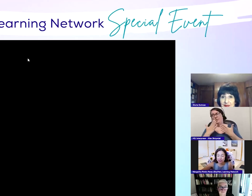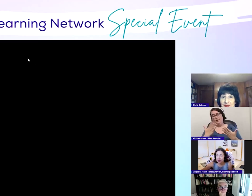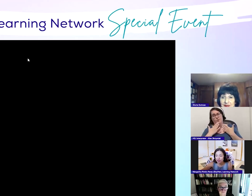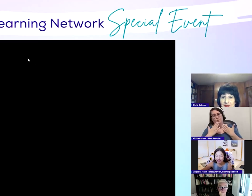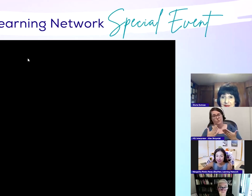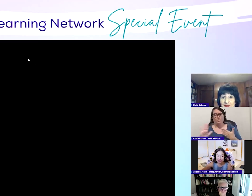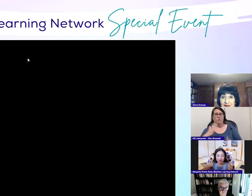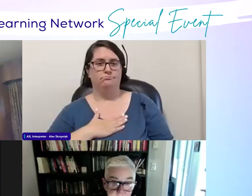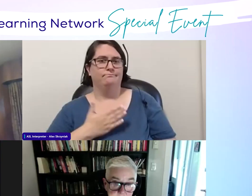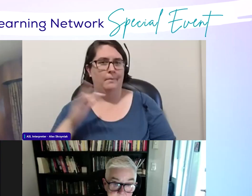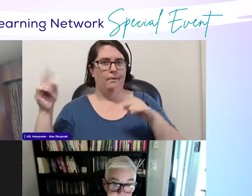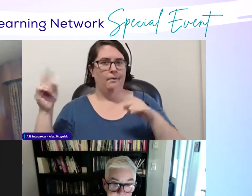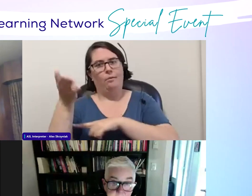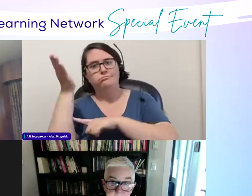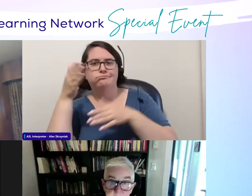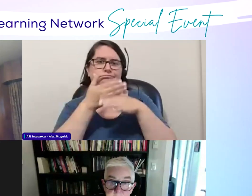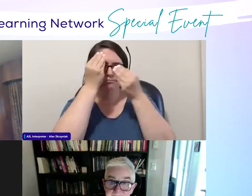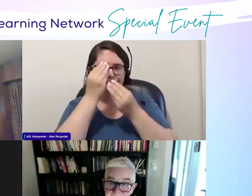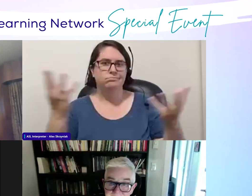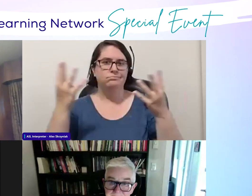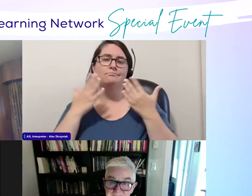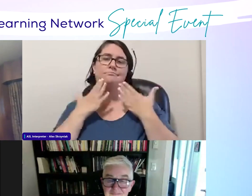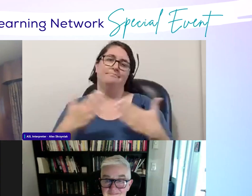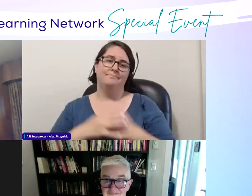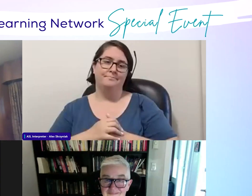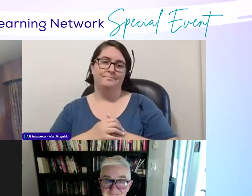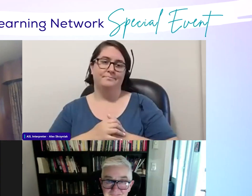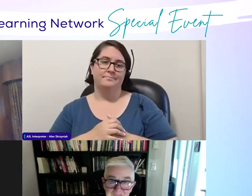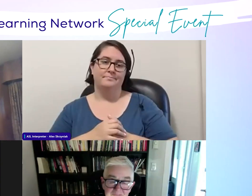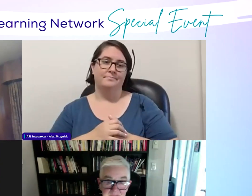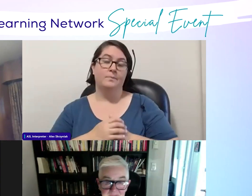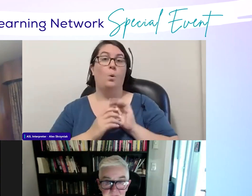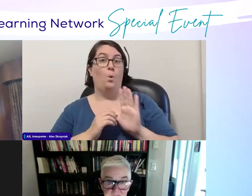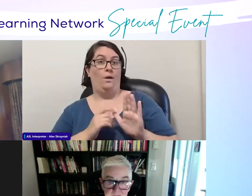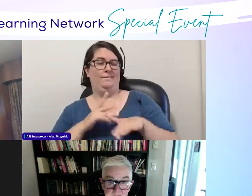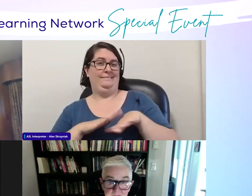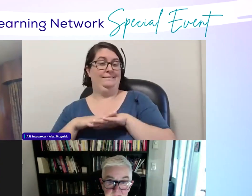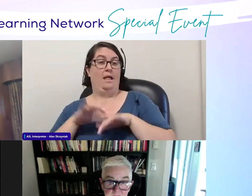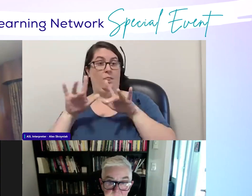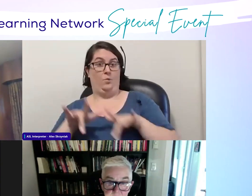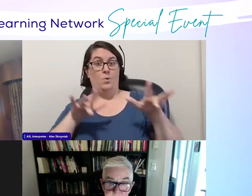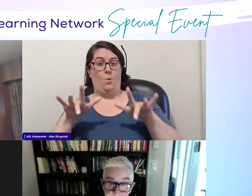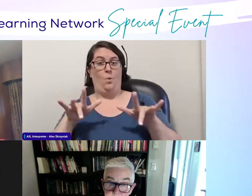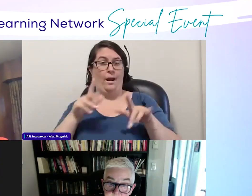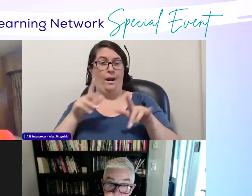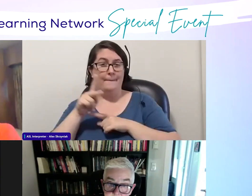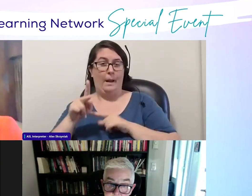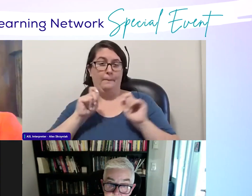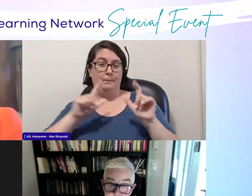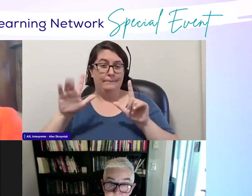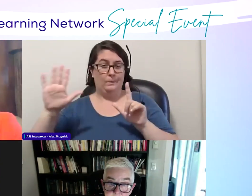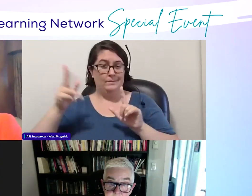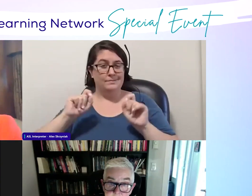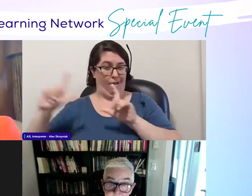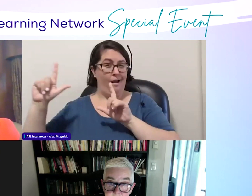willingness to share your findings with us today. And just a friendly reminder that the recording and materials, such as the speaker's slides, will